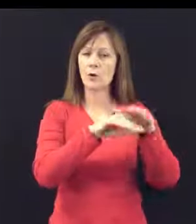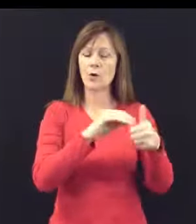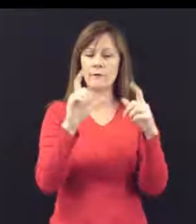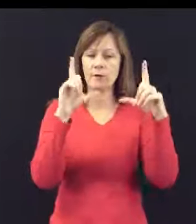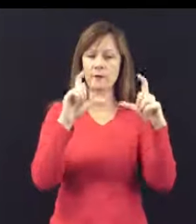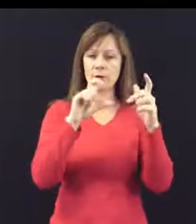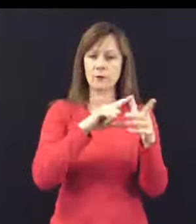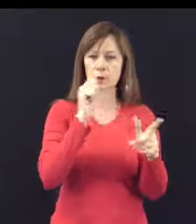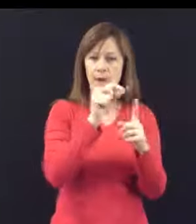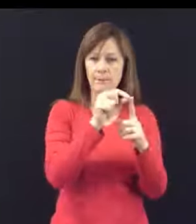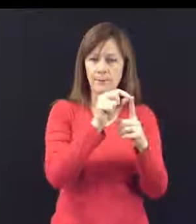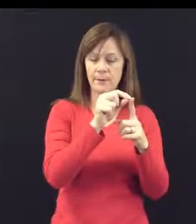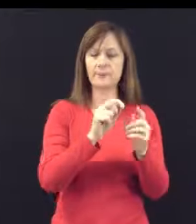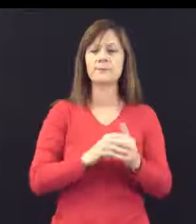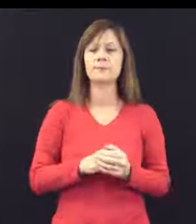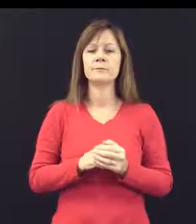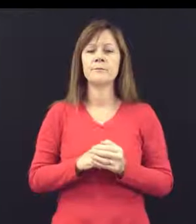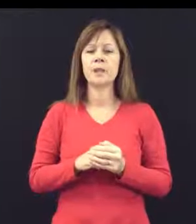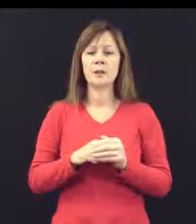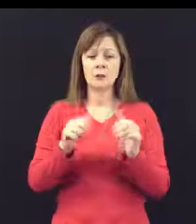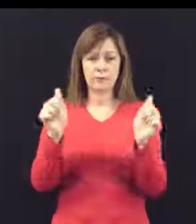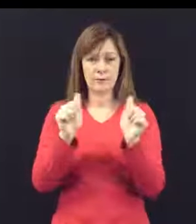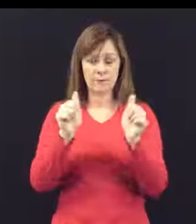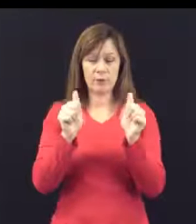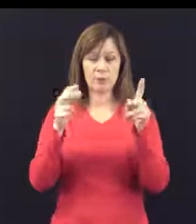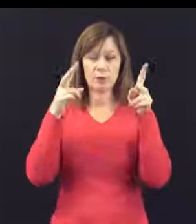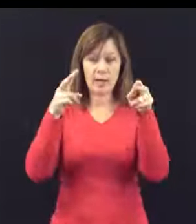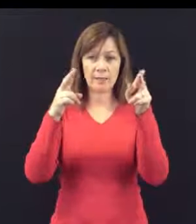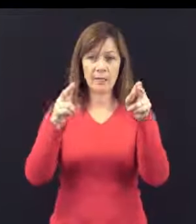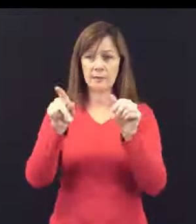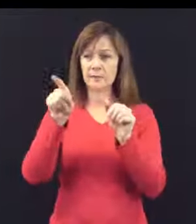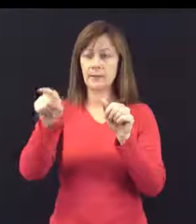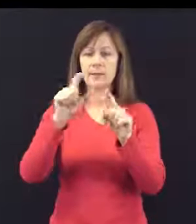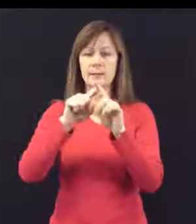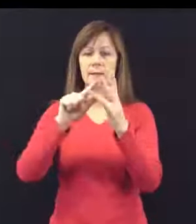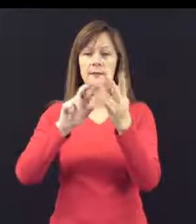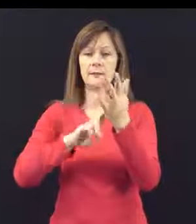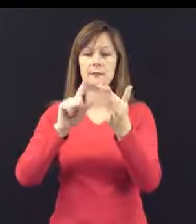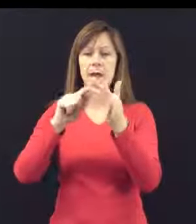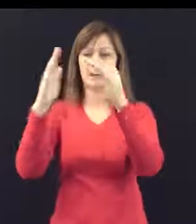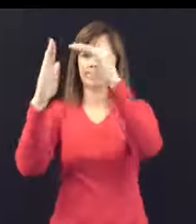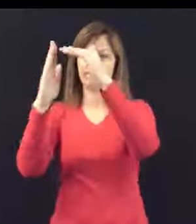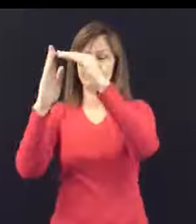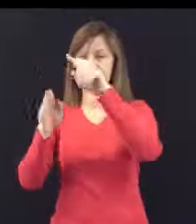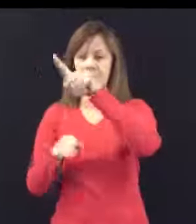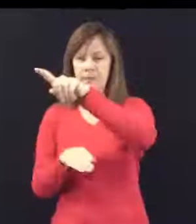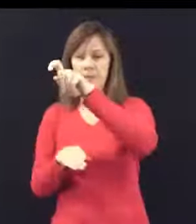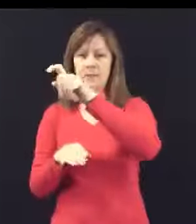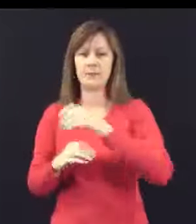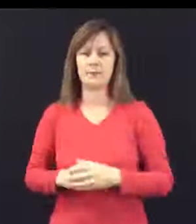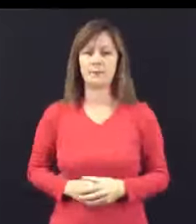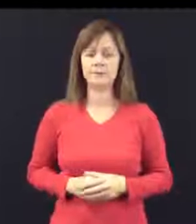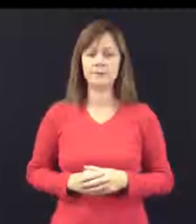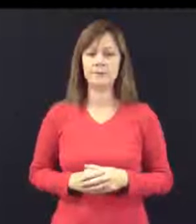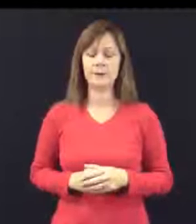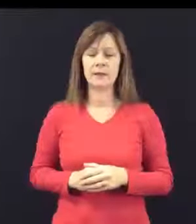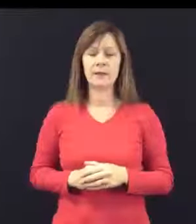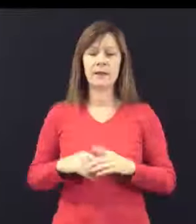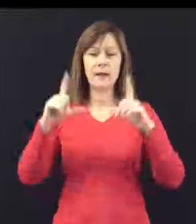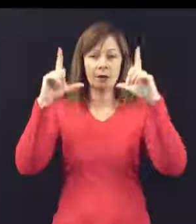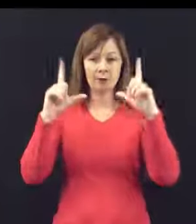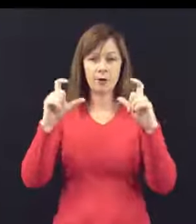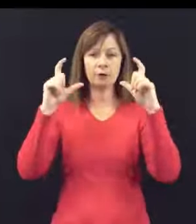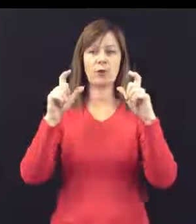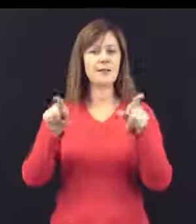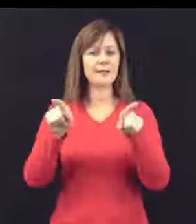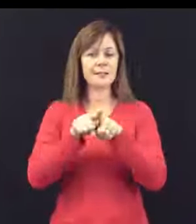same as the Photos app, so watch that lesson for how to use those controls. After you're done reviewing your video or photo, tap on the